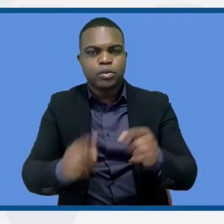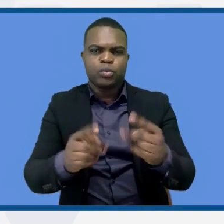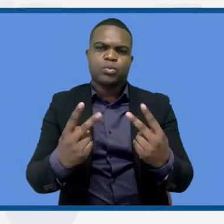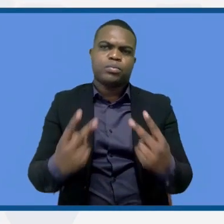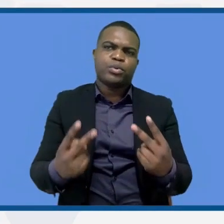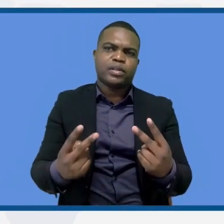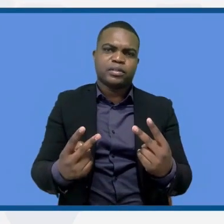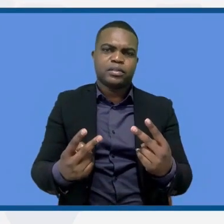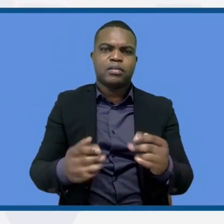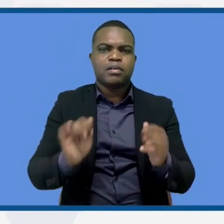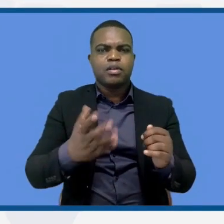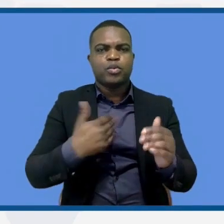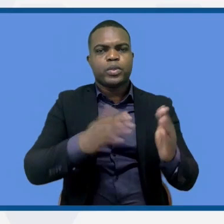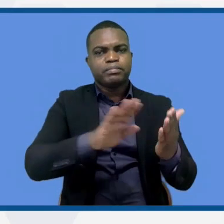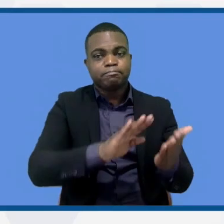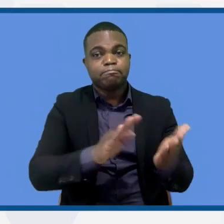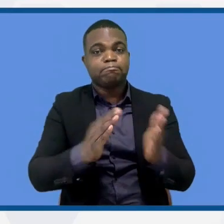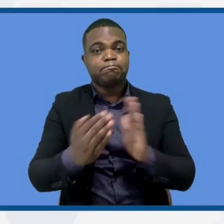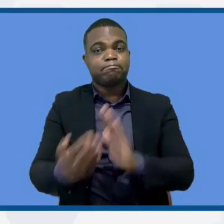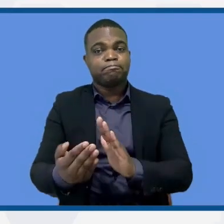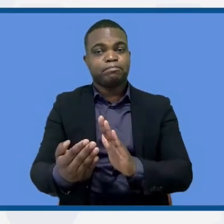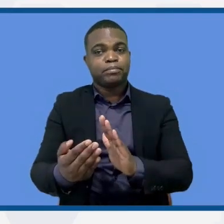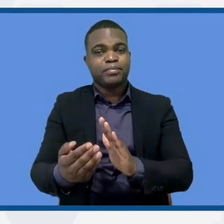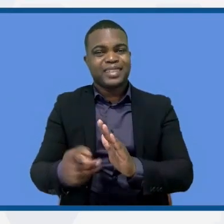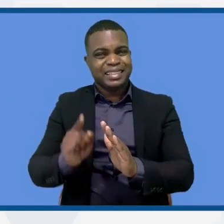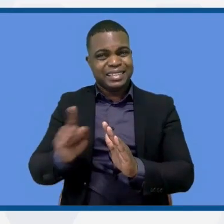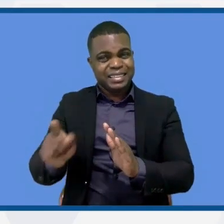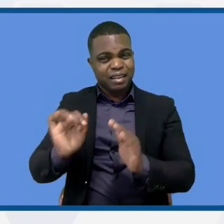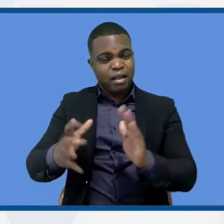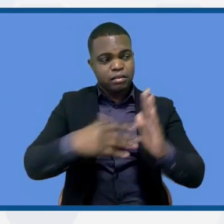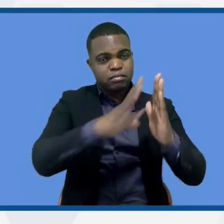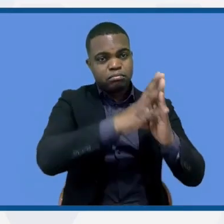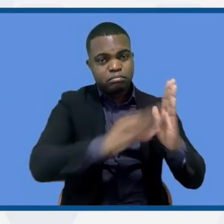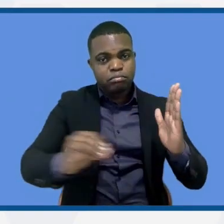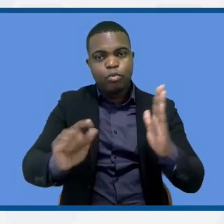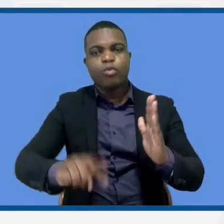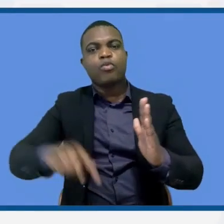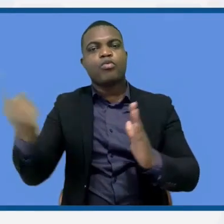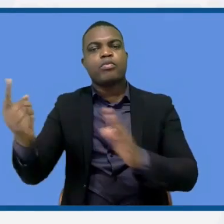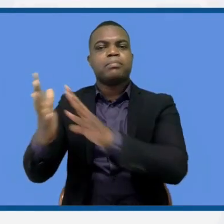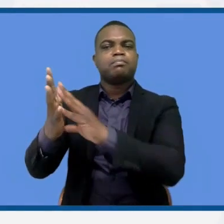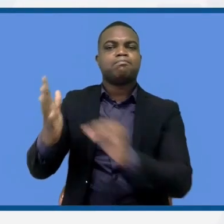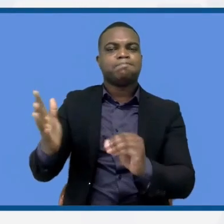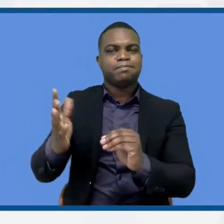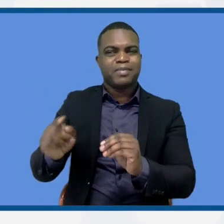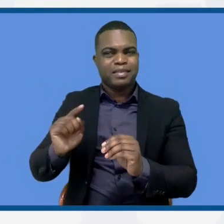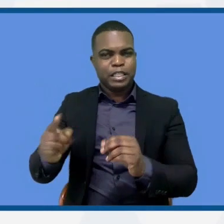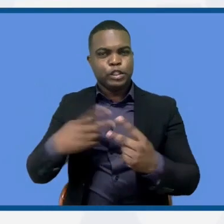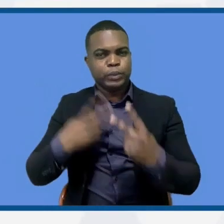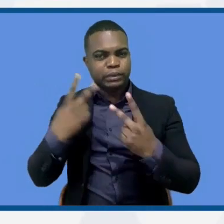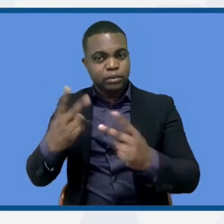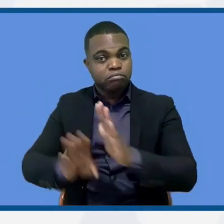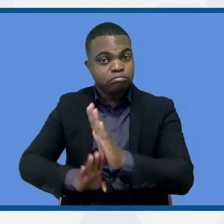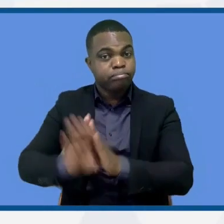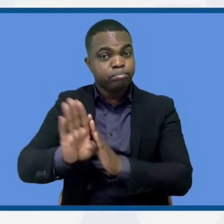very firm scientific base. And so we believe that this approach is one that can be copied, and there are significant